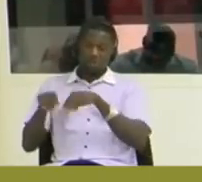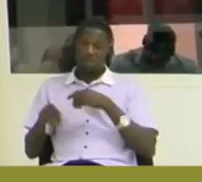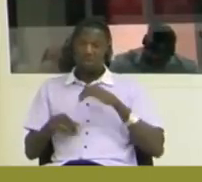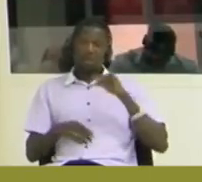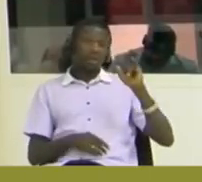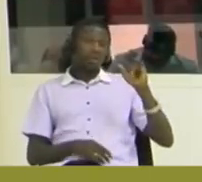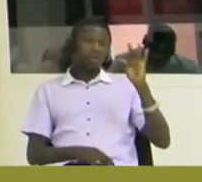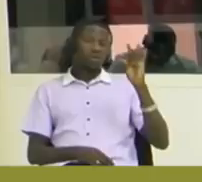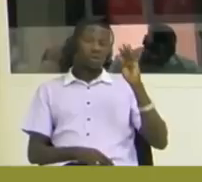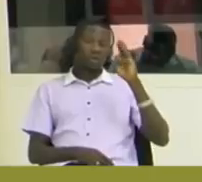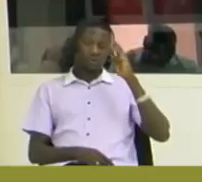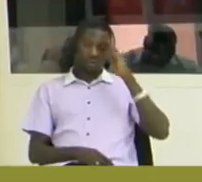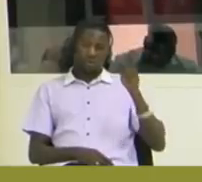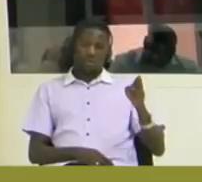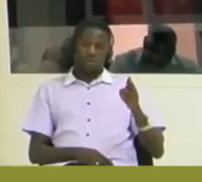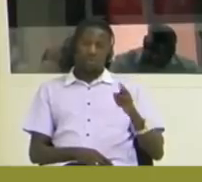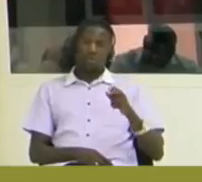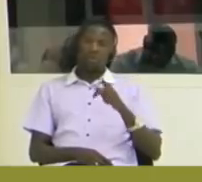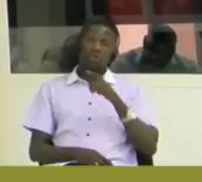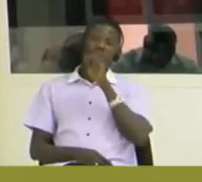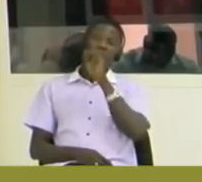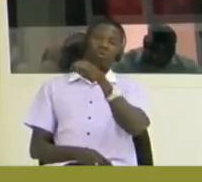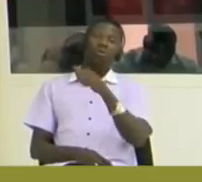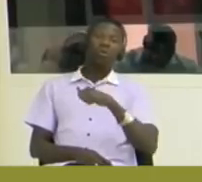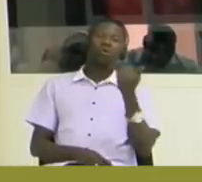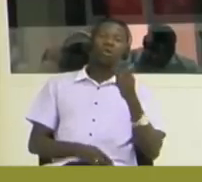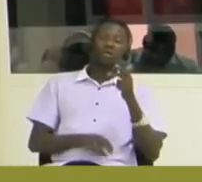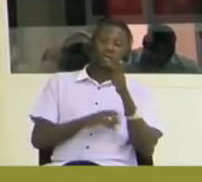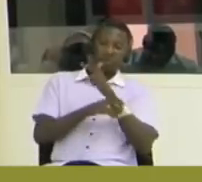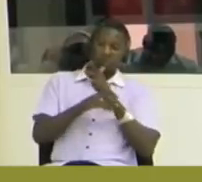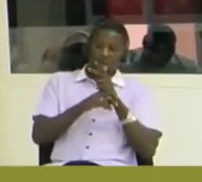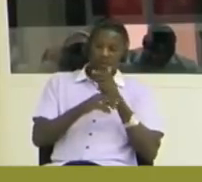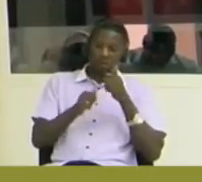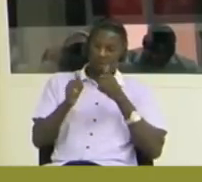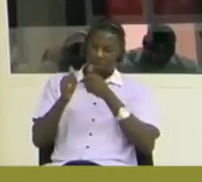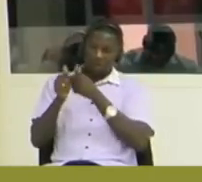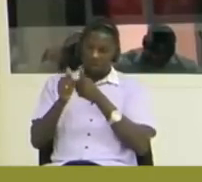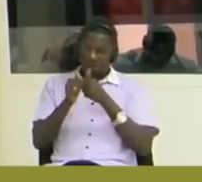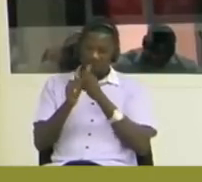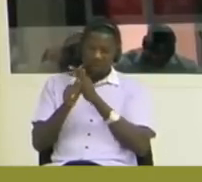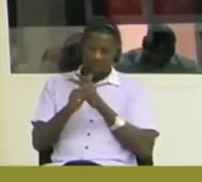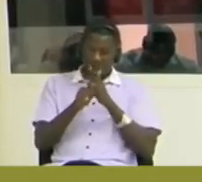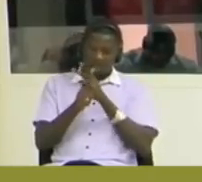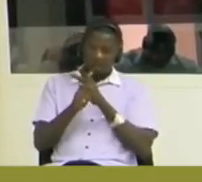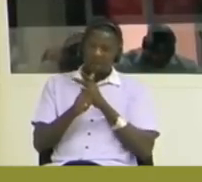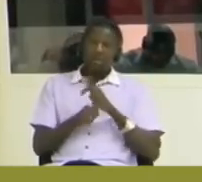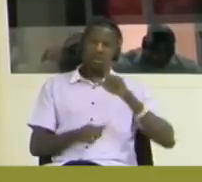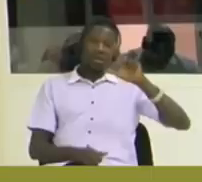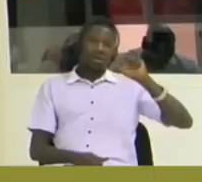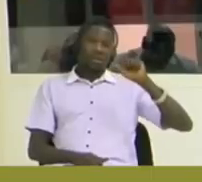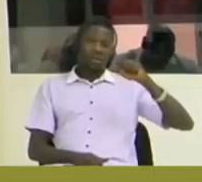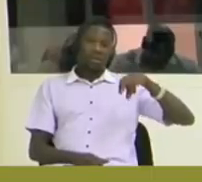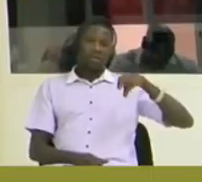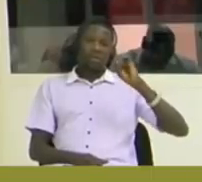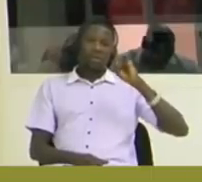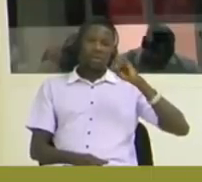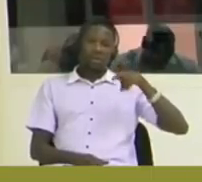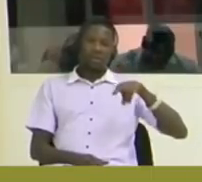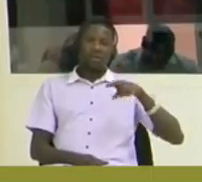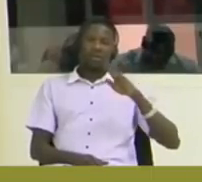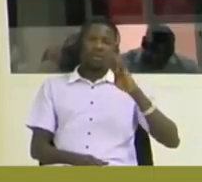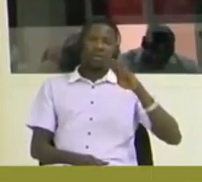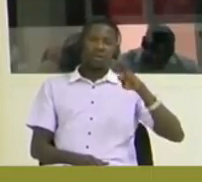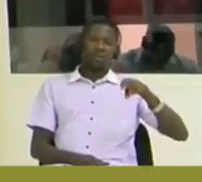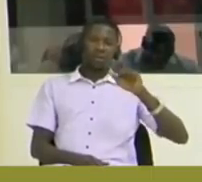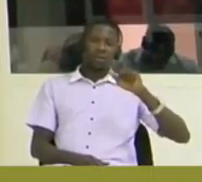house. Your other security guard, Lamin Marong, also claimed that